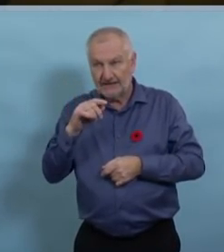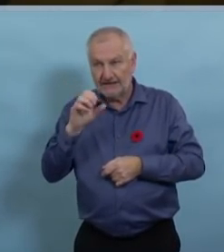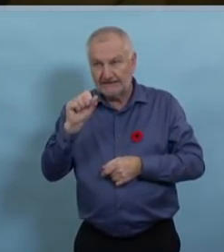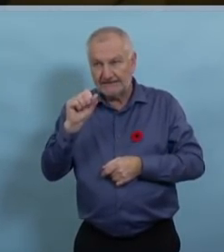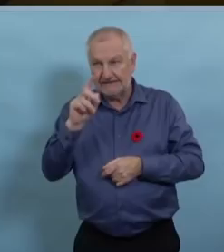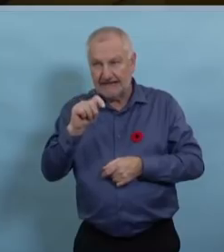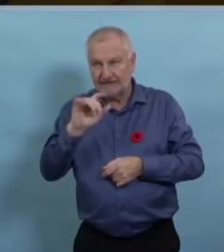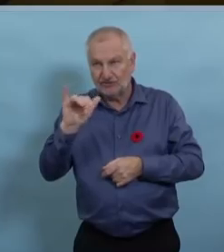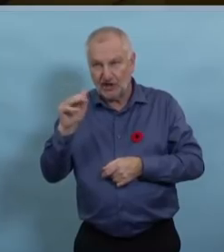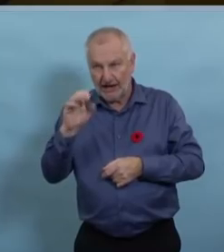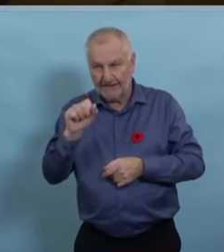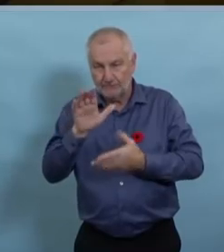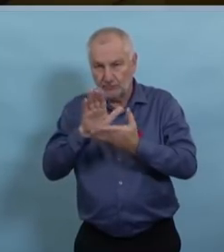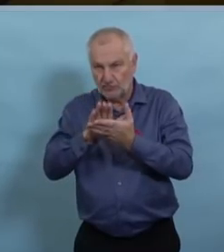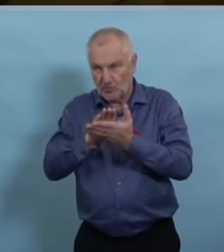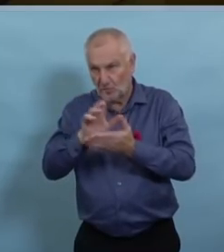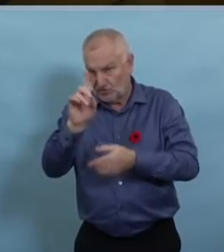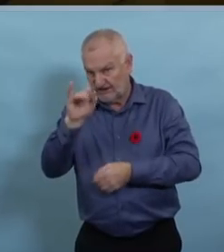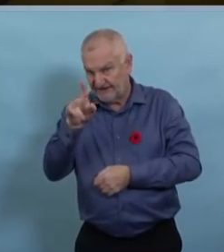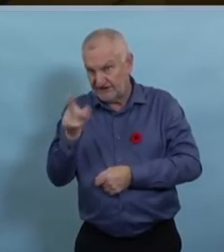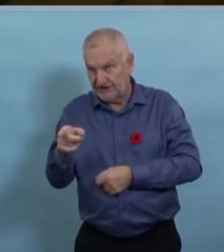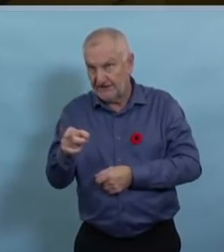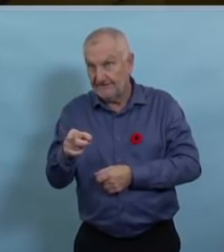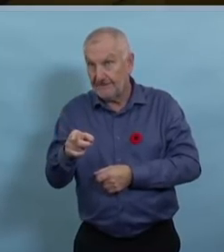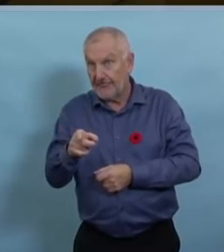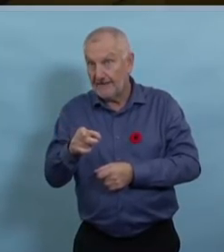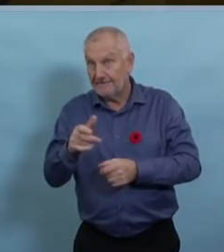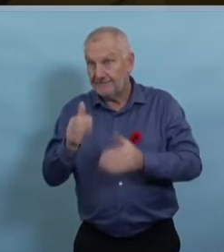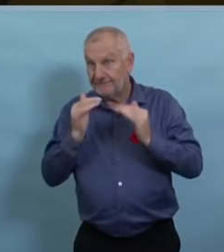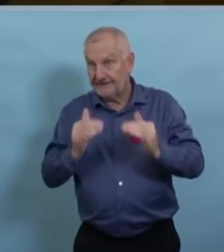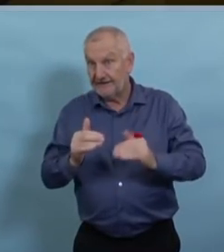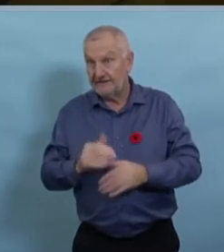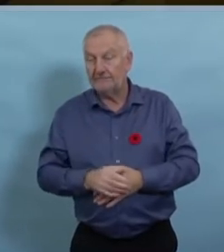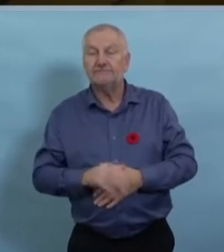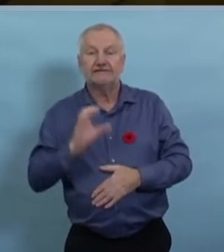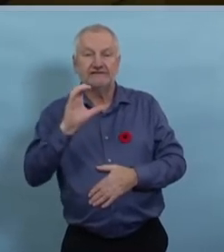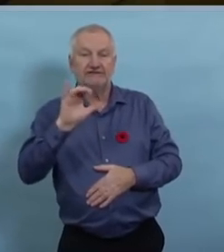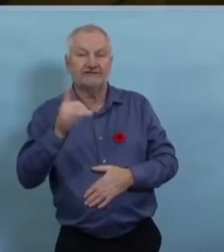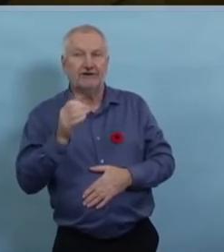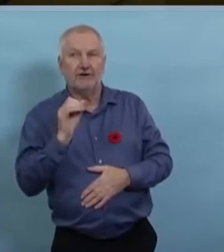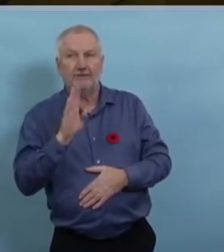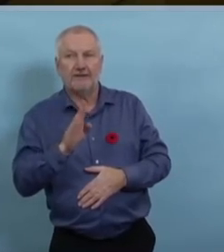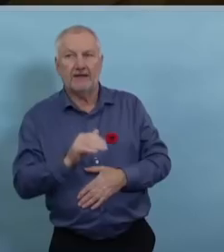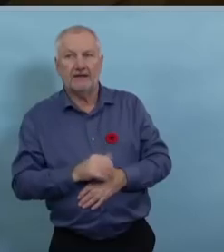Thank you. From CJOB, Amber.